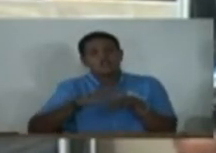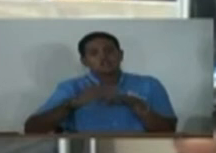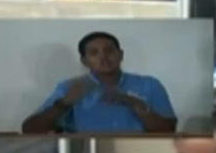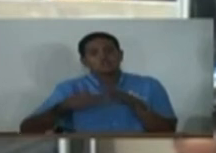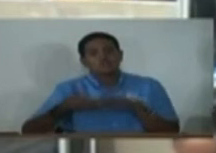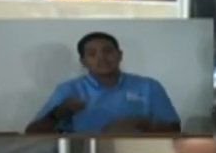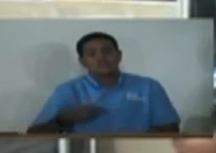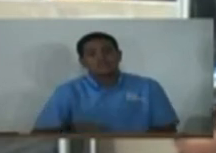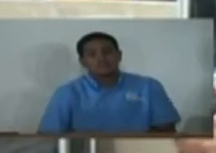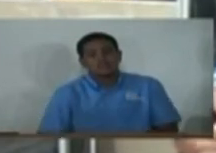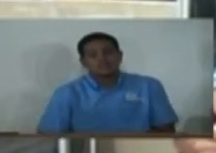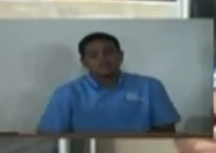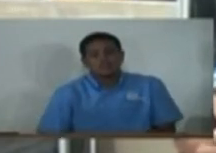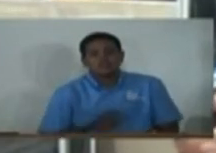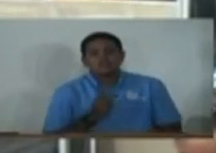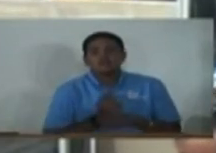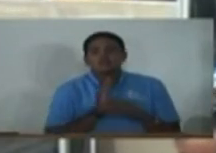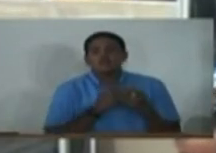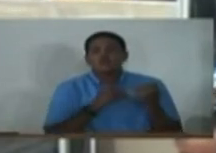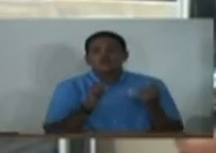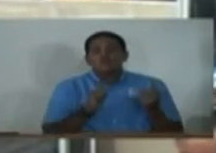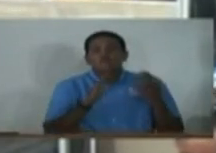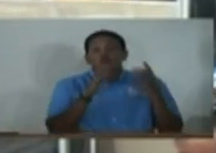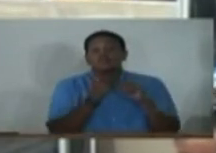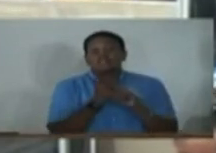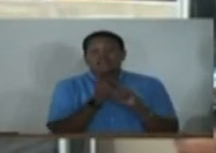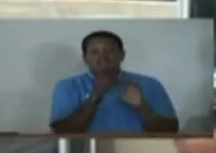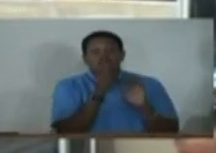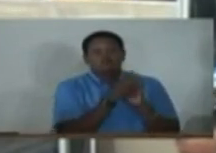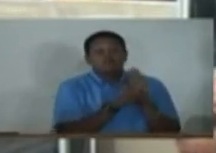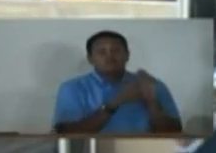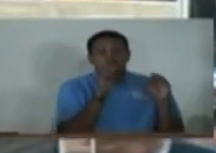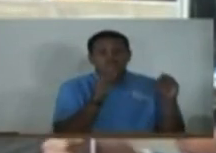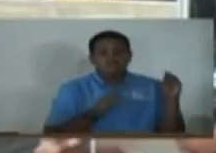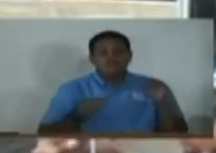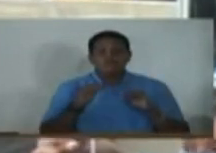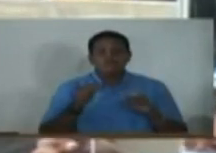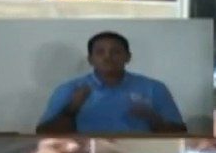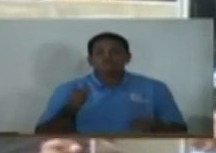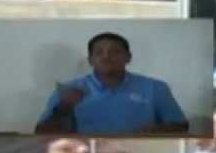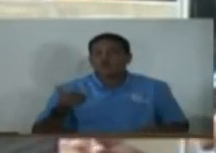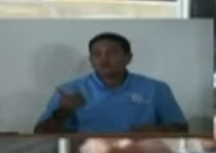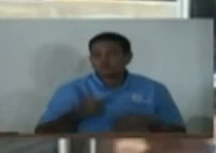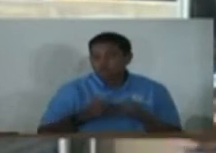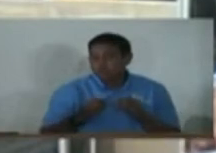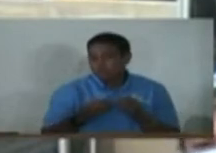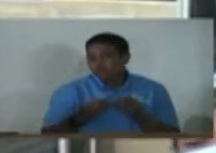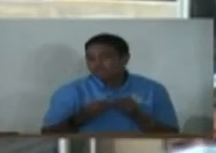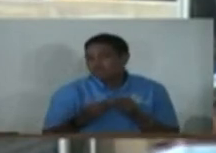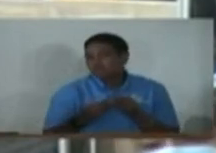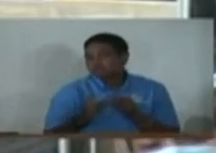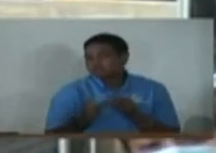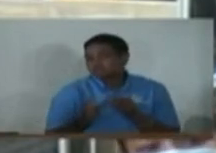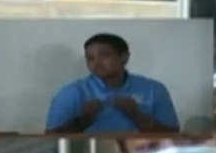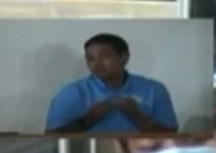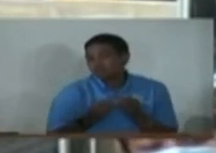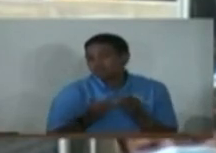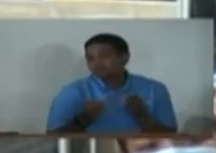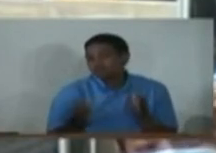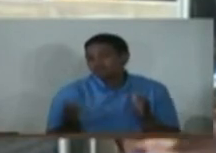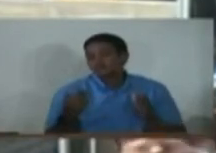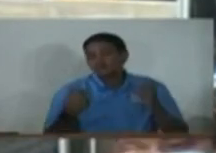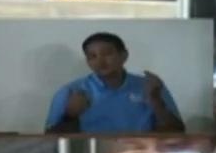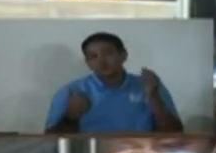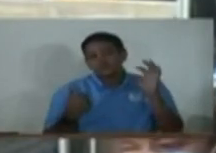In keeping with our approach, the principle of moving gradually. So we're going to do 9